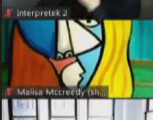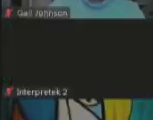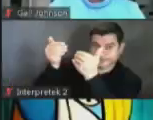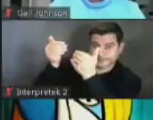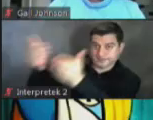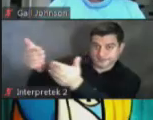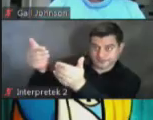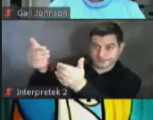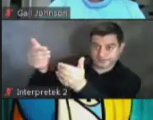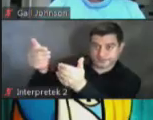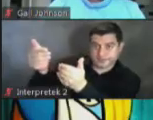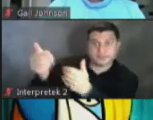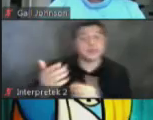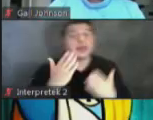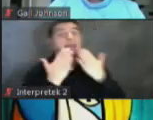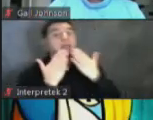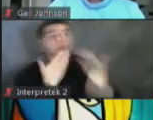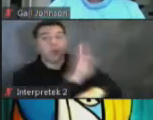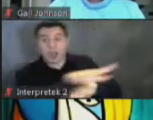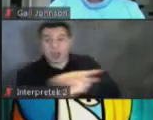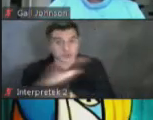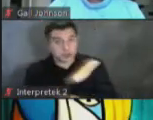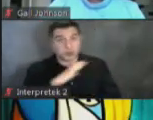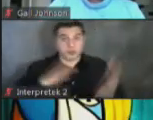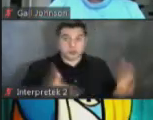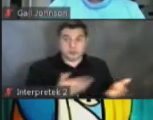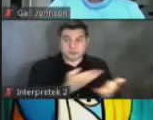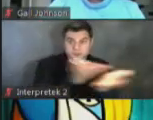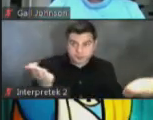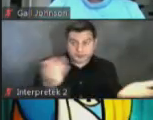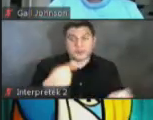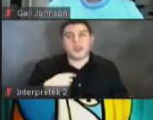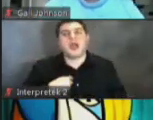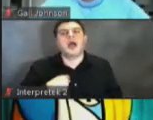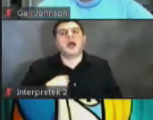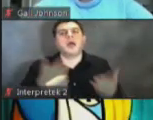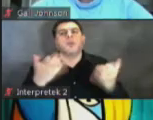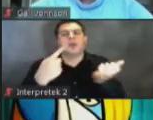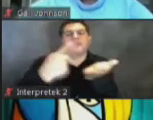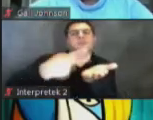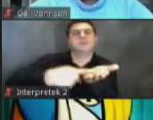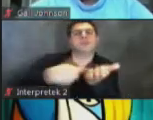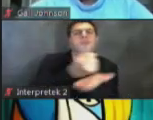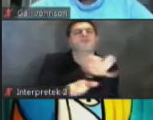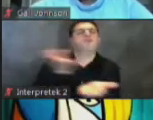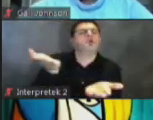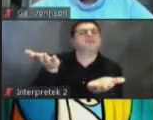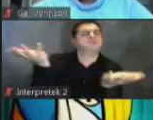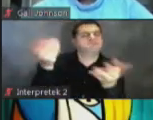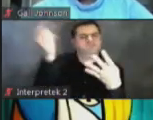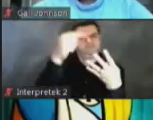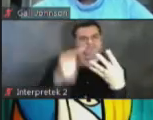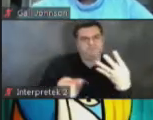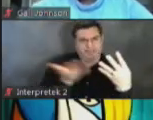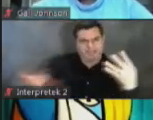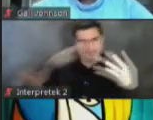Thank you. Good afternoon, Commissioners. I would like to talk about a couple things. First of all, the report, and you have emphasized